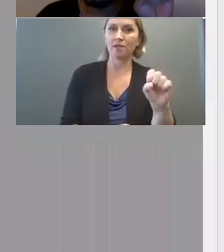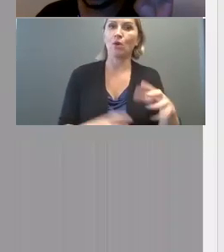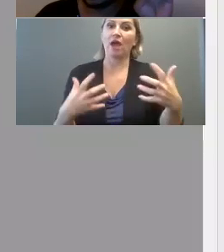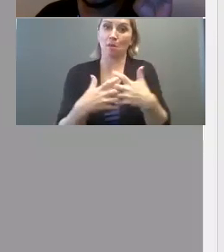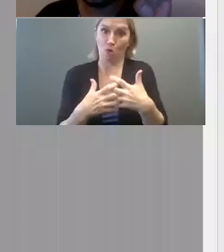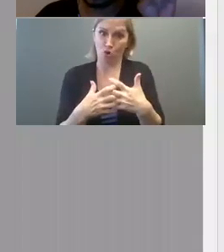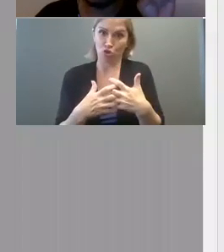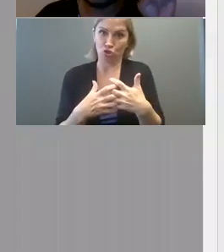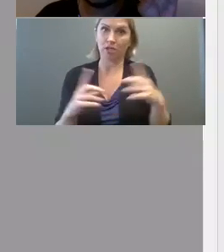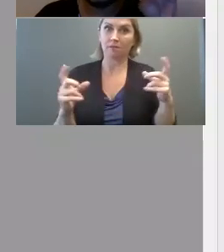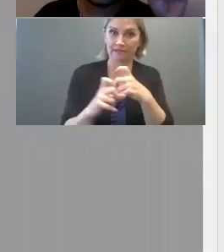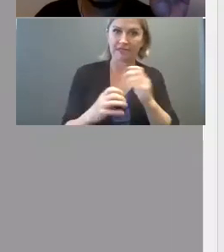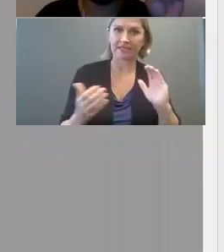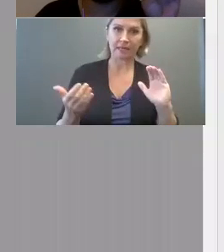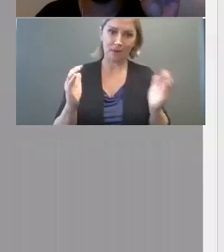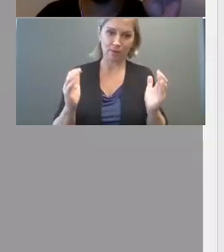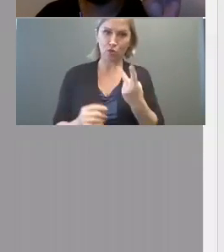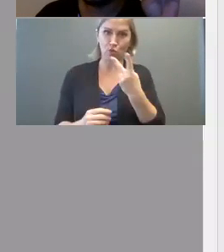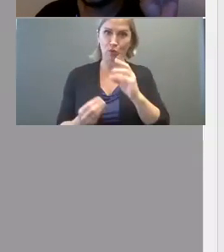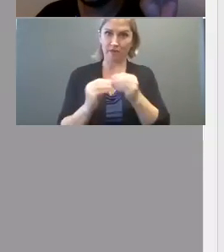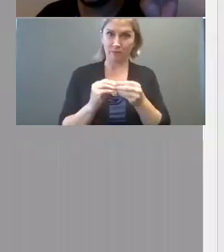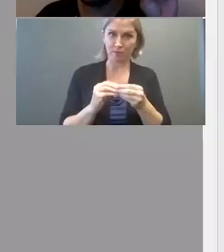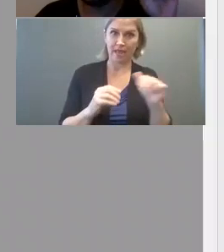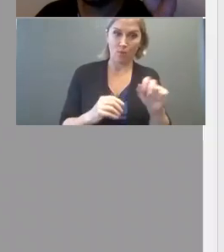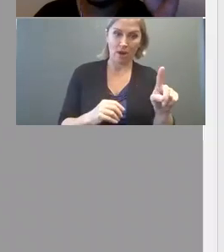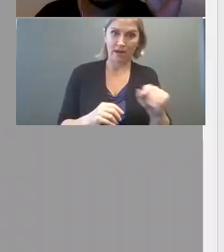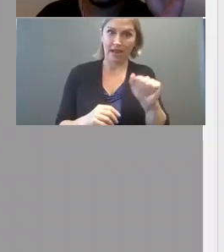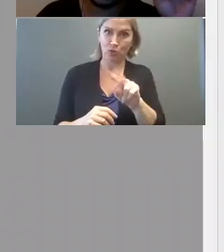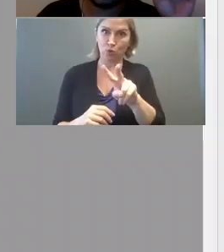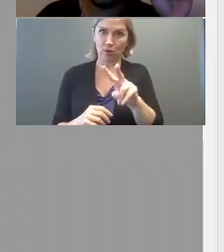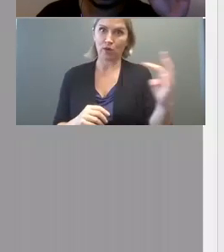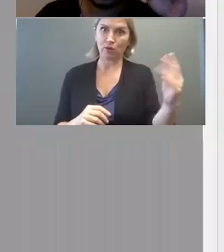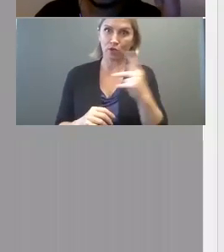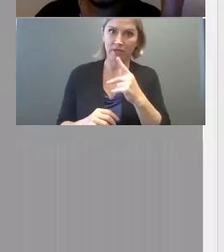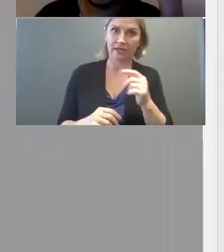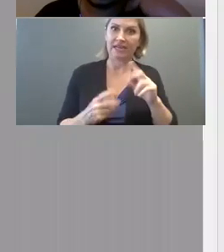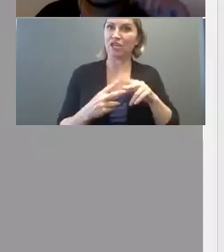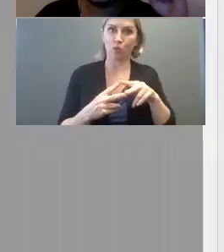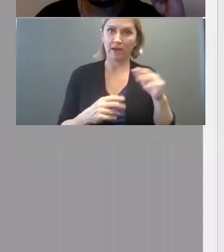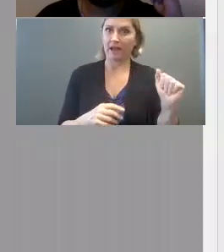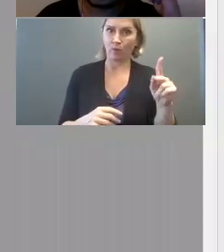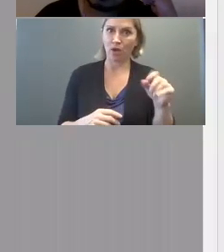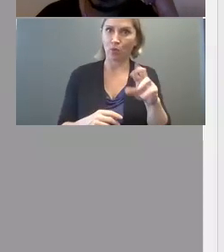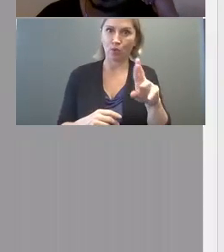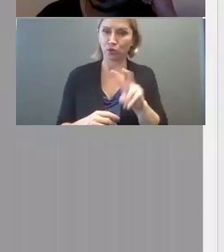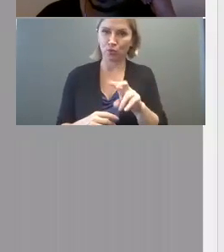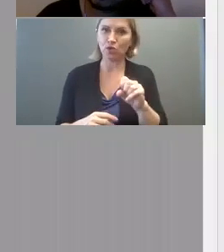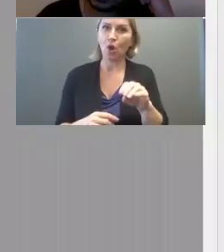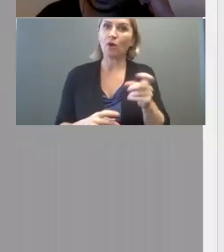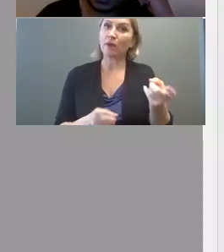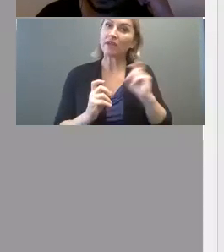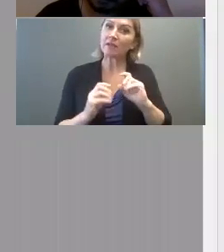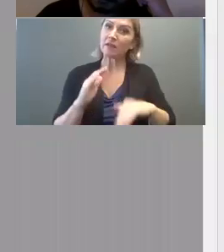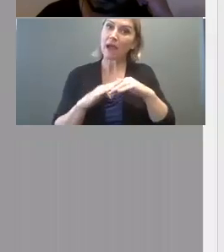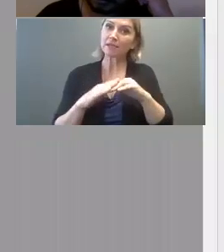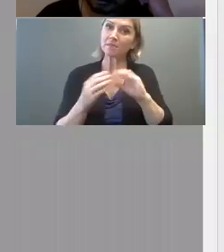I'm just comparing two of those numbers, A1 and A2, and returning either A1 or A2. So would this get me the maximum number of